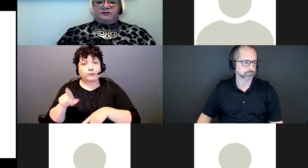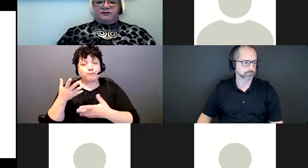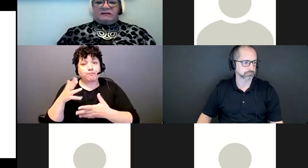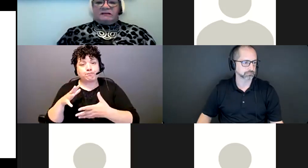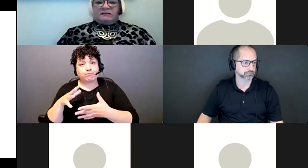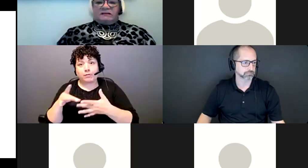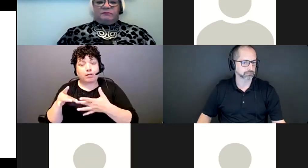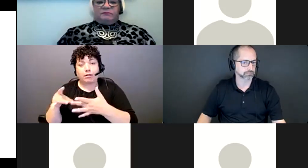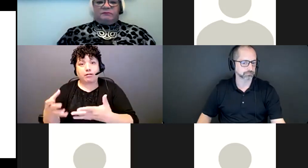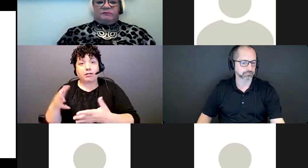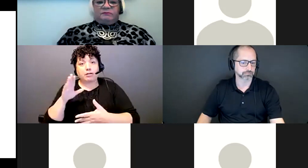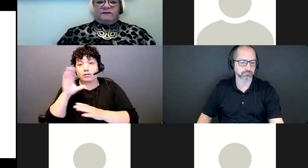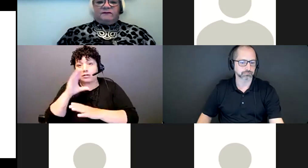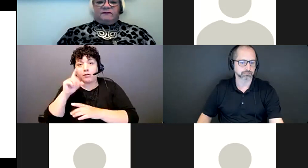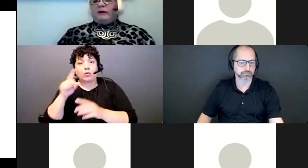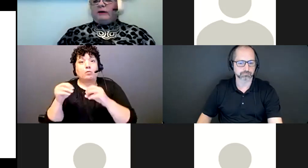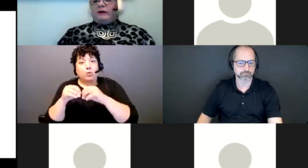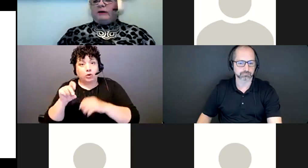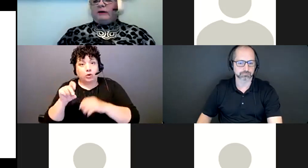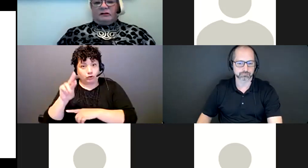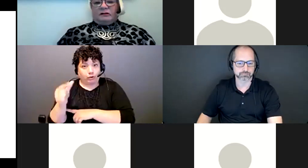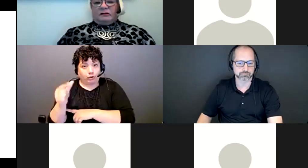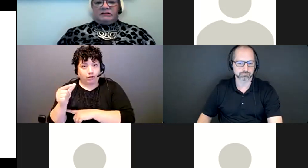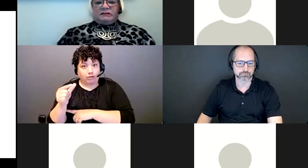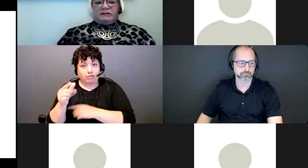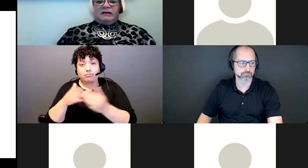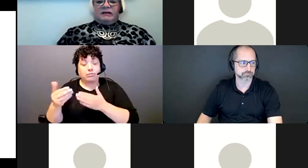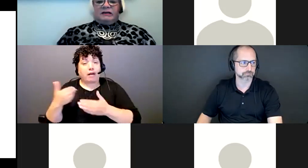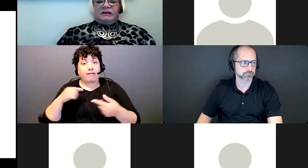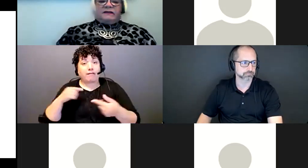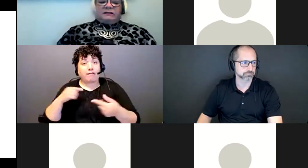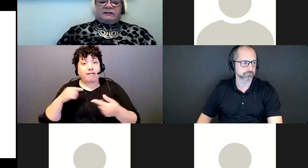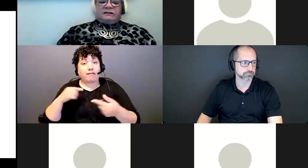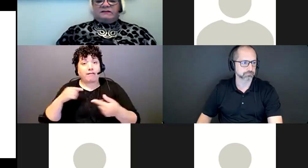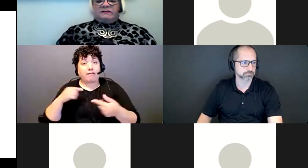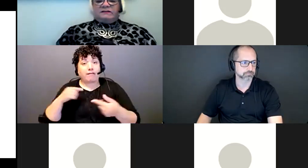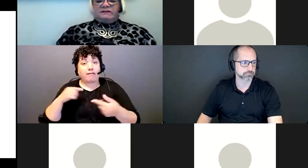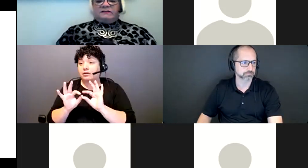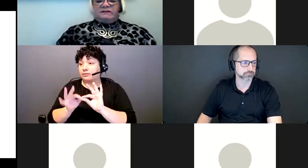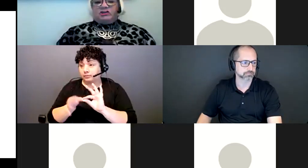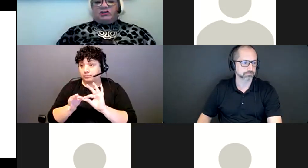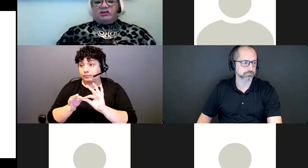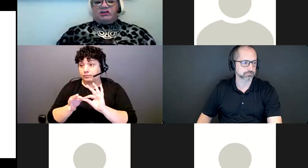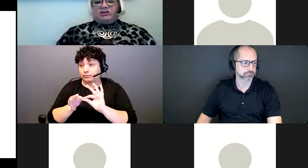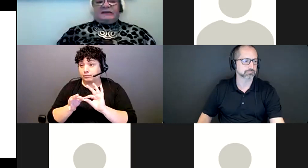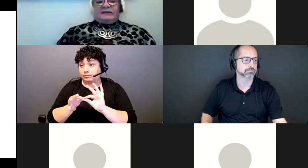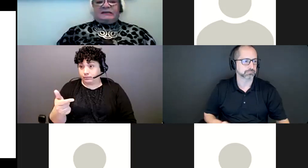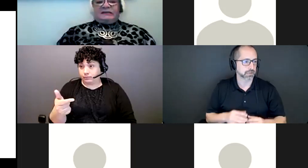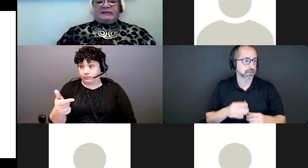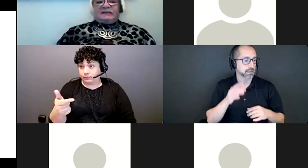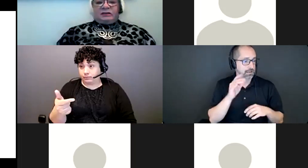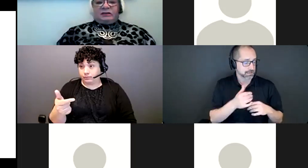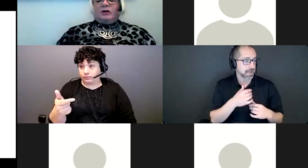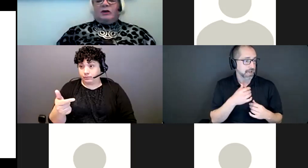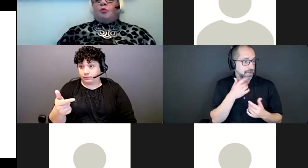compulsive drug-seeking behaviors despite the harmful consequences. The clinical significance of these brain changes is that the